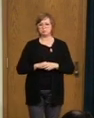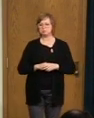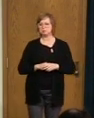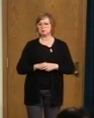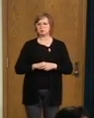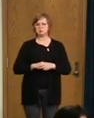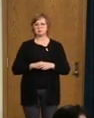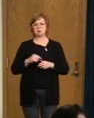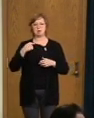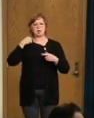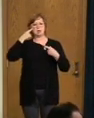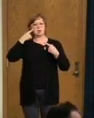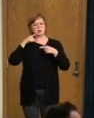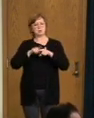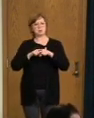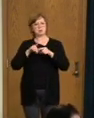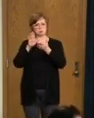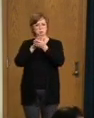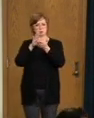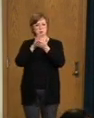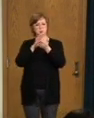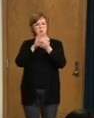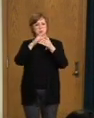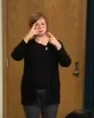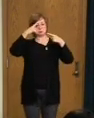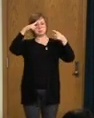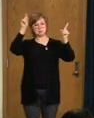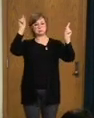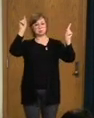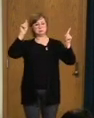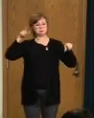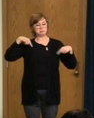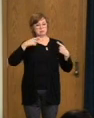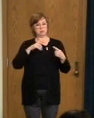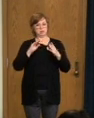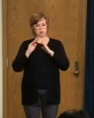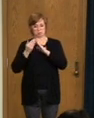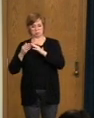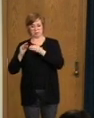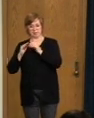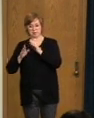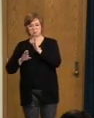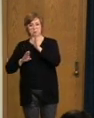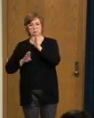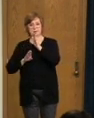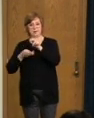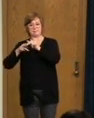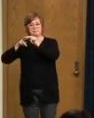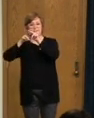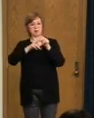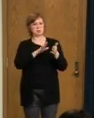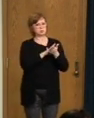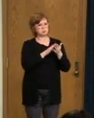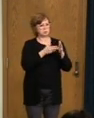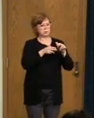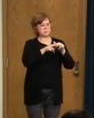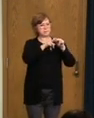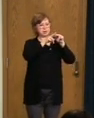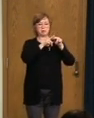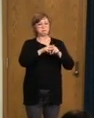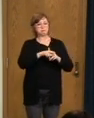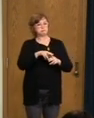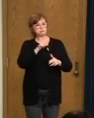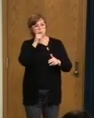that I think schools have done extremely well, that even with high community transmission rates, they have just reflected community transmission and have not had